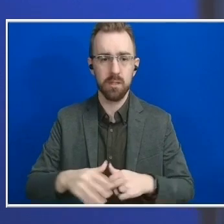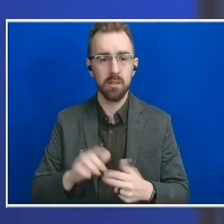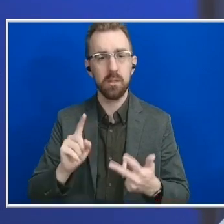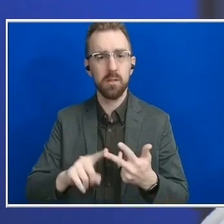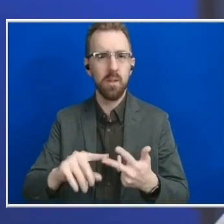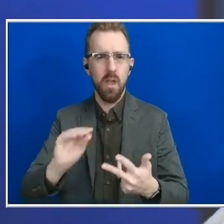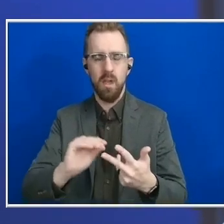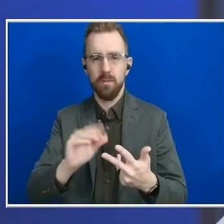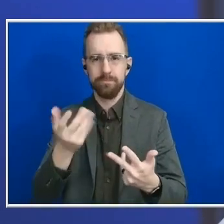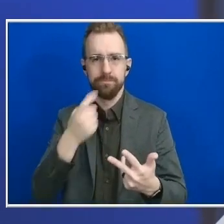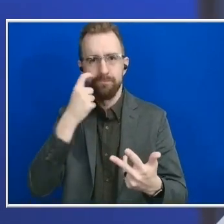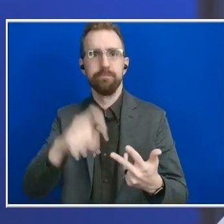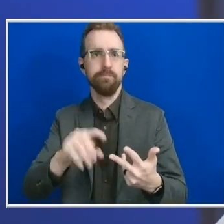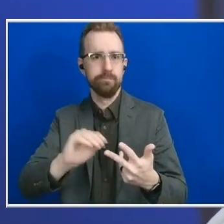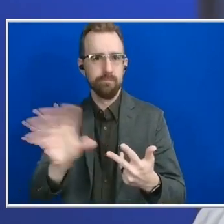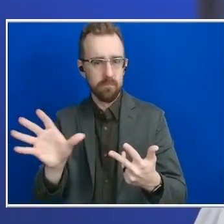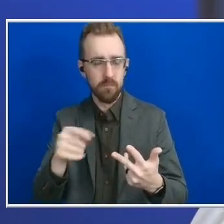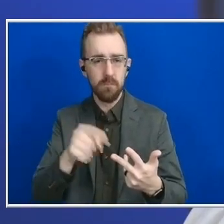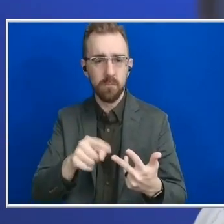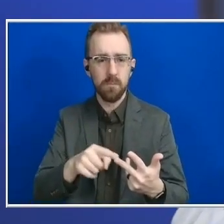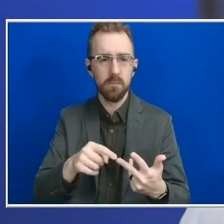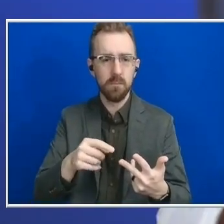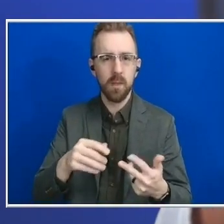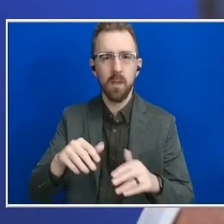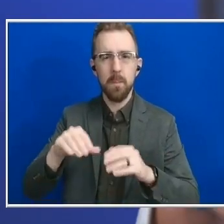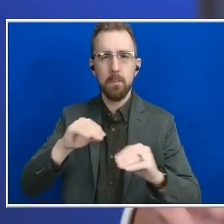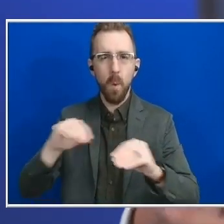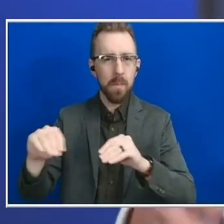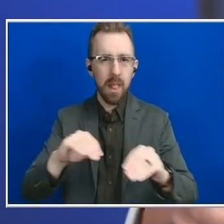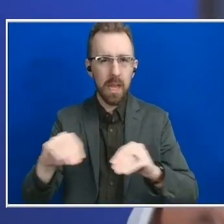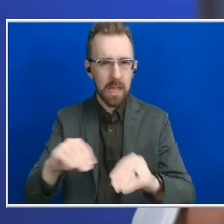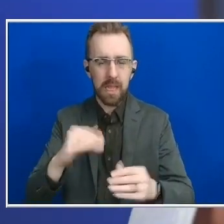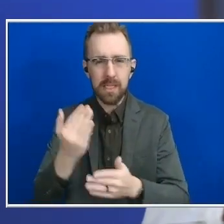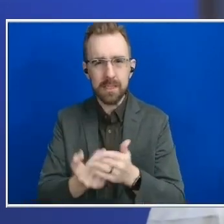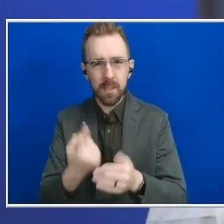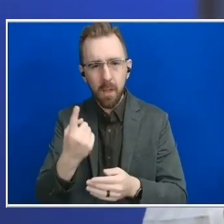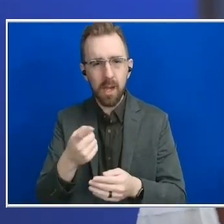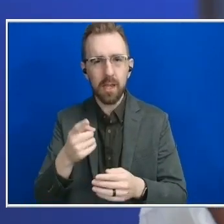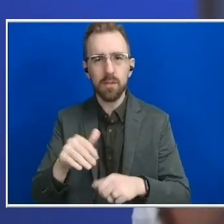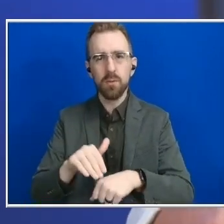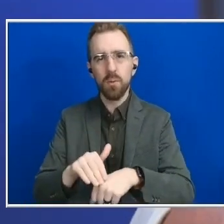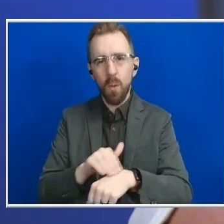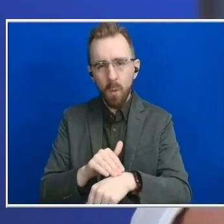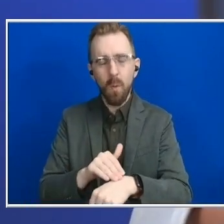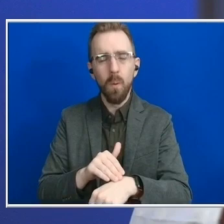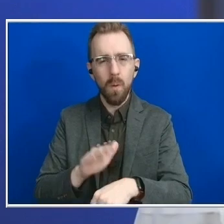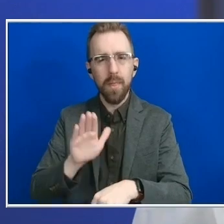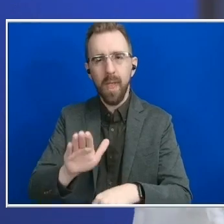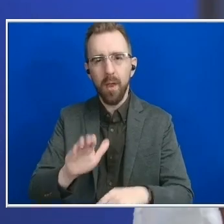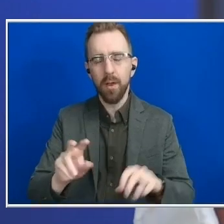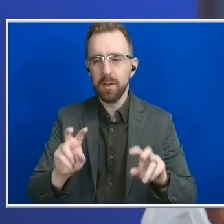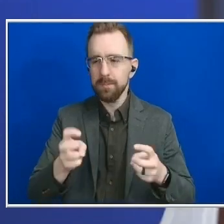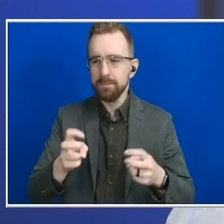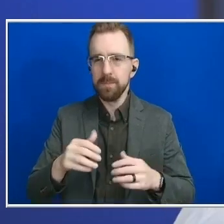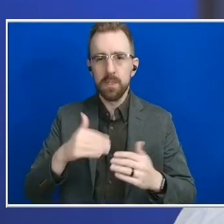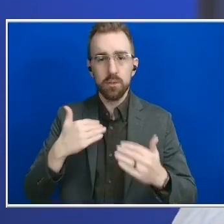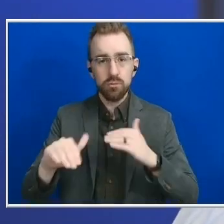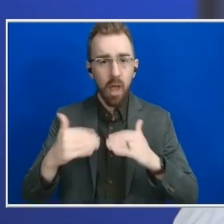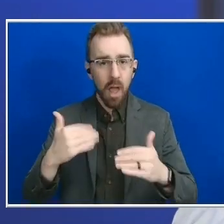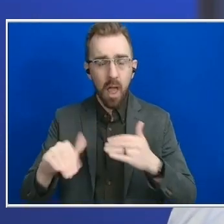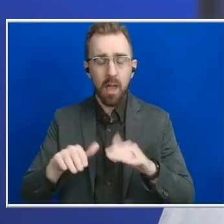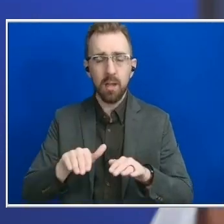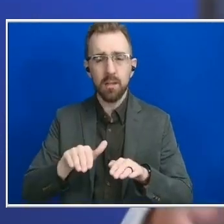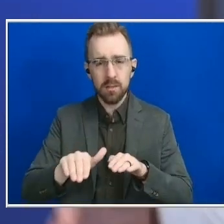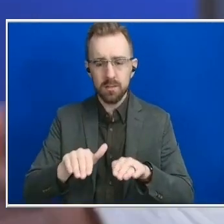to be compromise in mobility, that somebody is slowing their stride and it's compromising